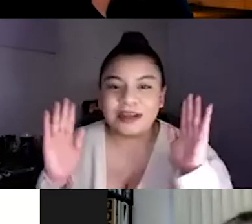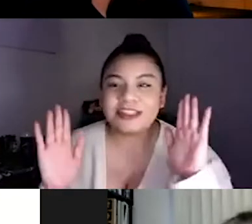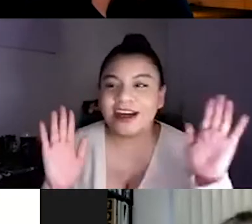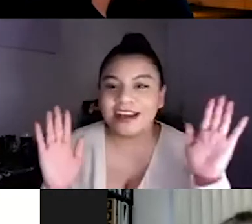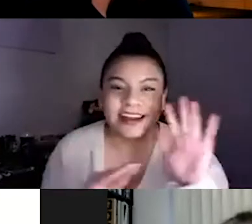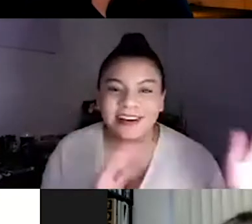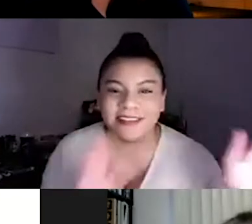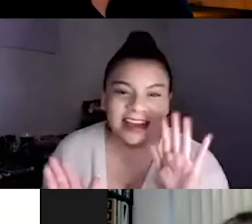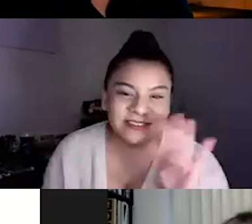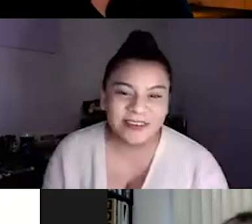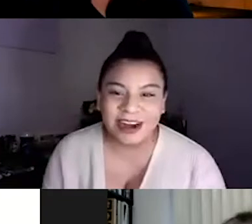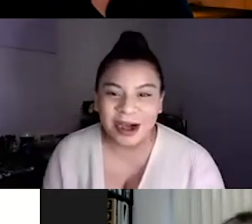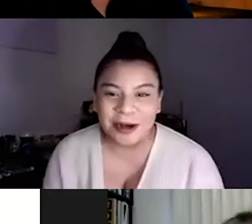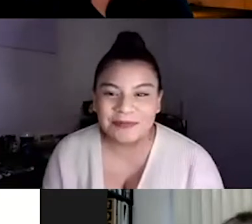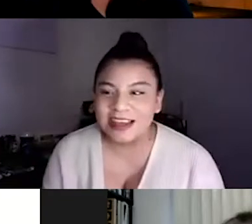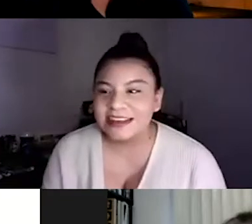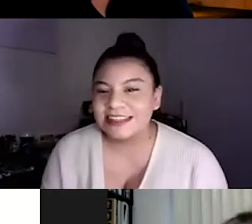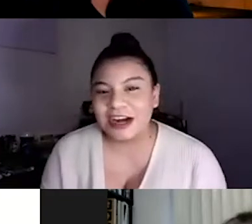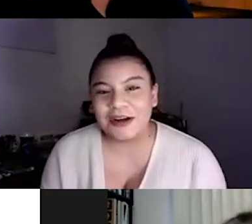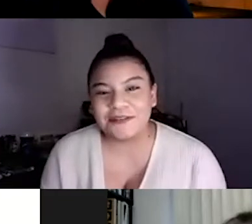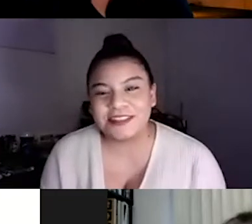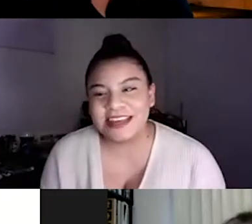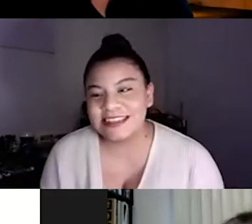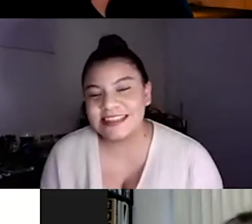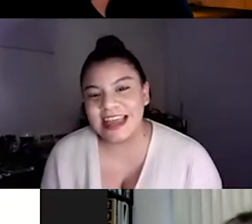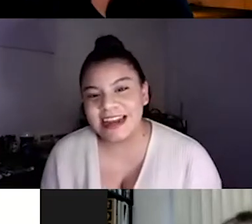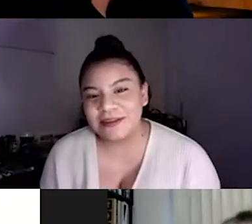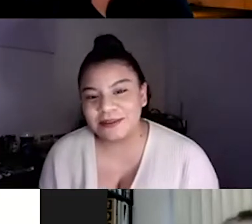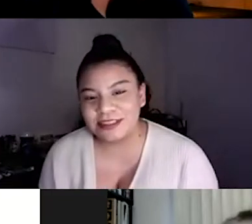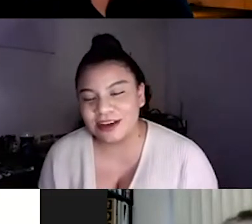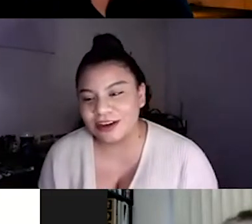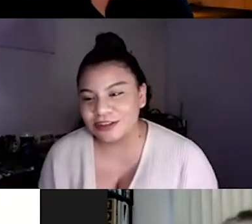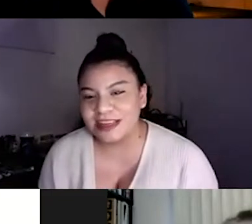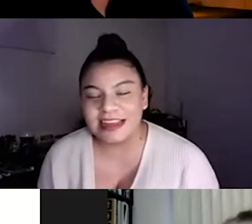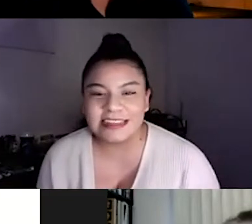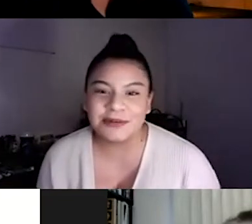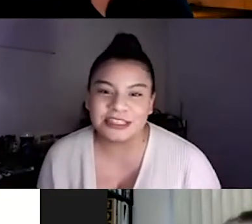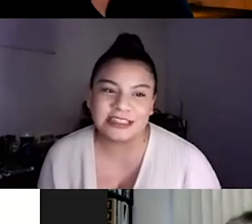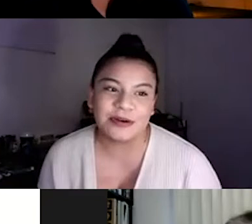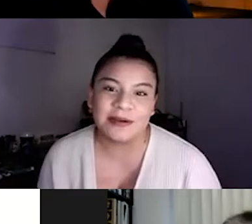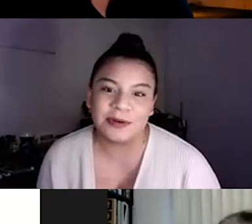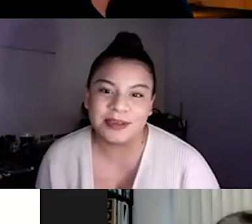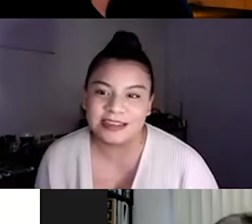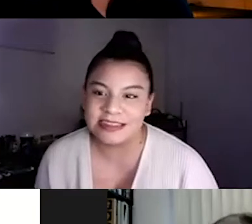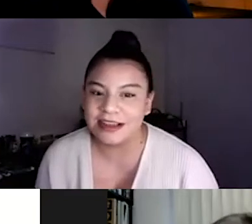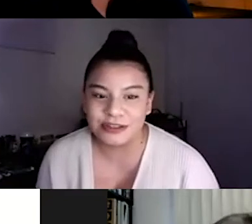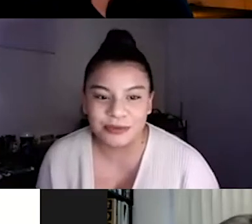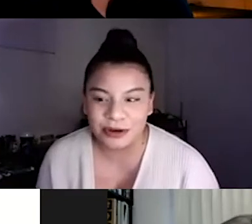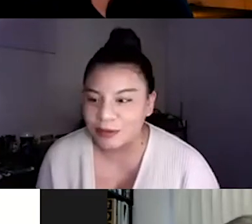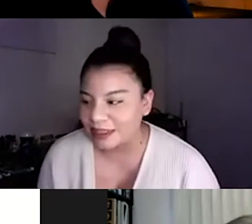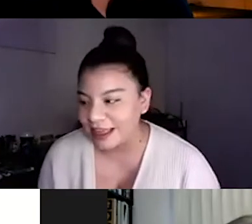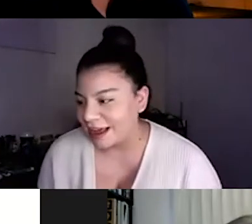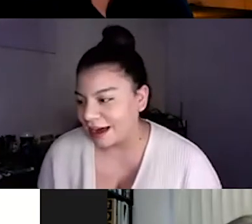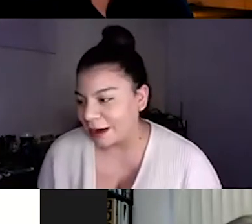shoot my shot, and I ran for chair of CSSA, and I was honored to be elected, which is incredible because now I get to